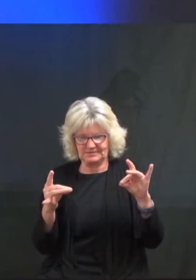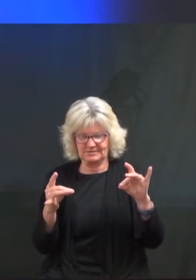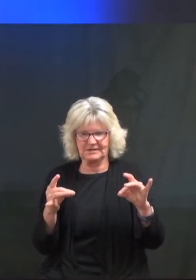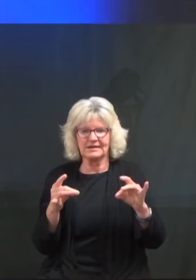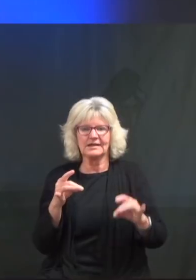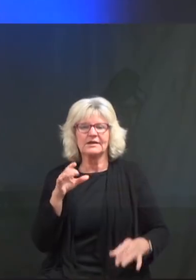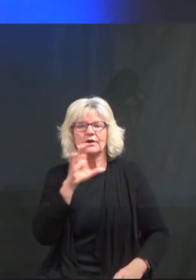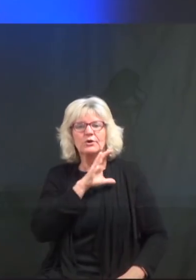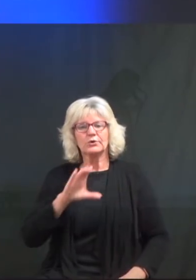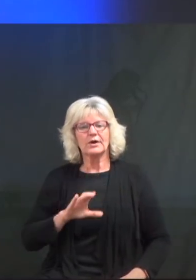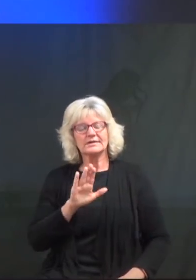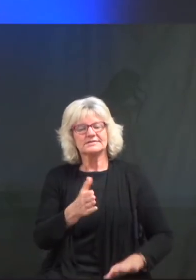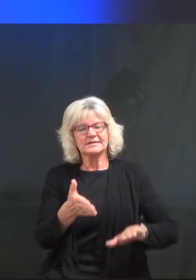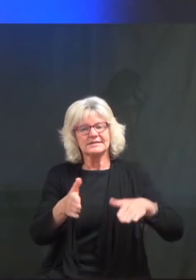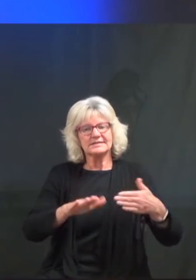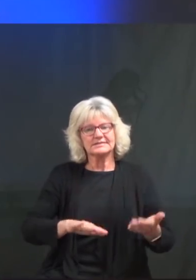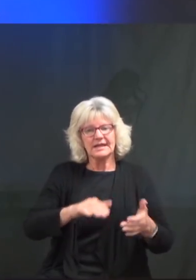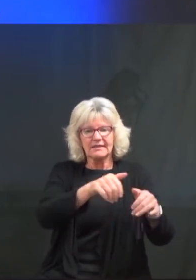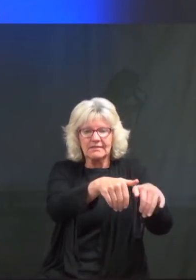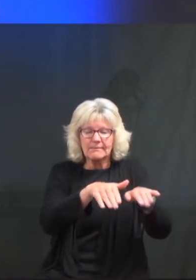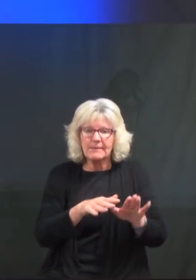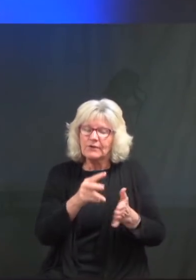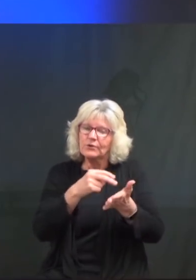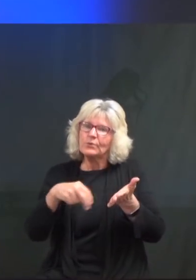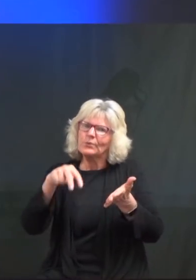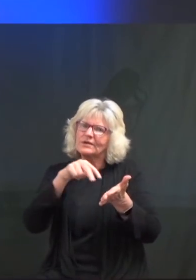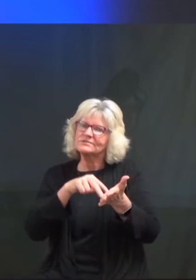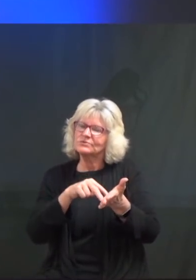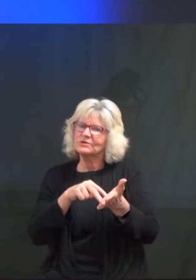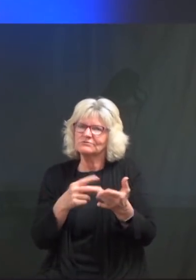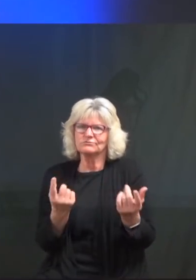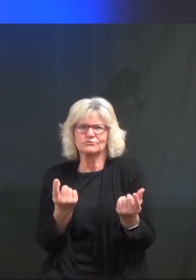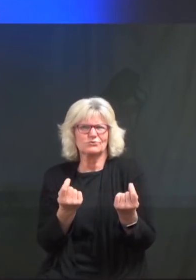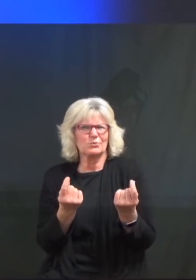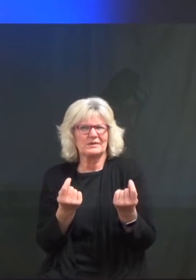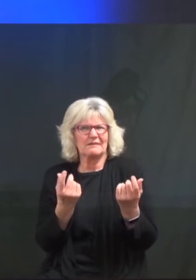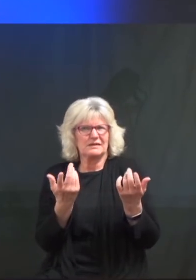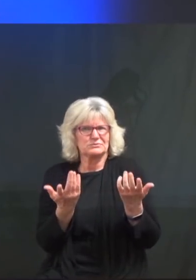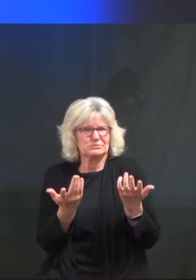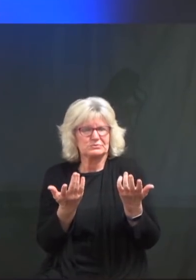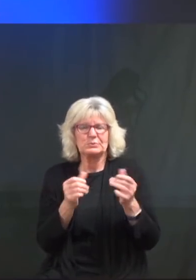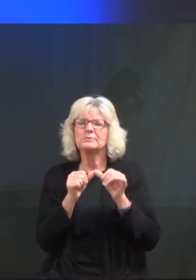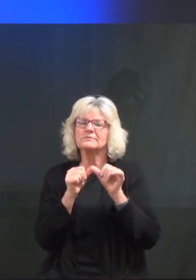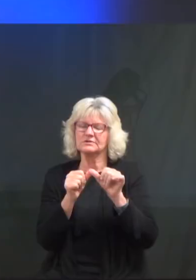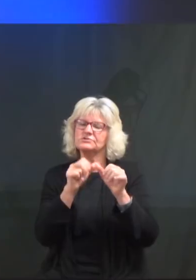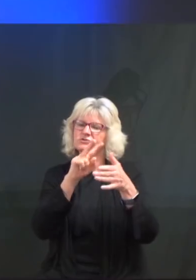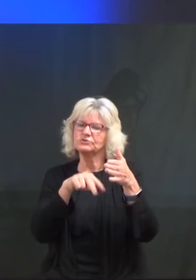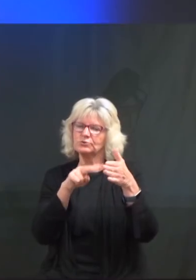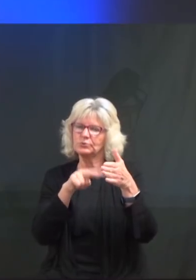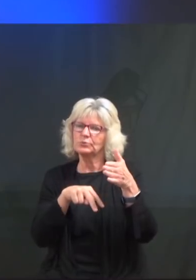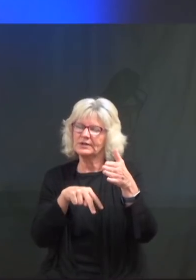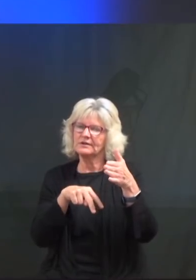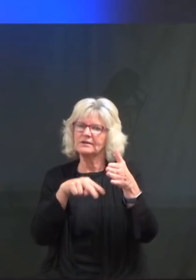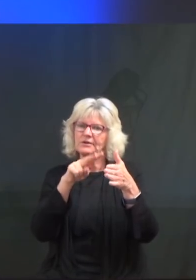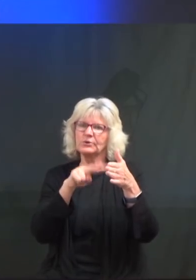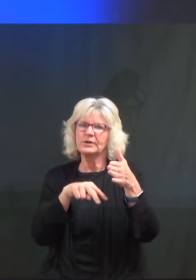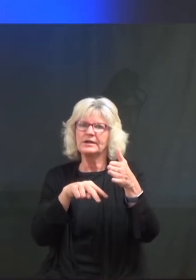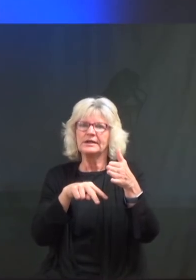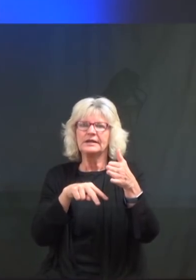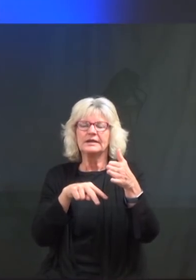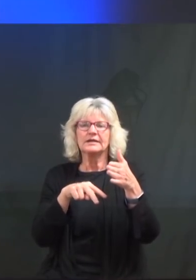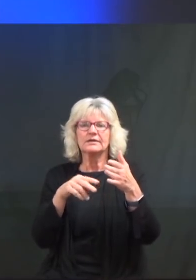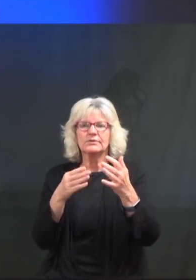death, burial, and resurrection. What did that accomplish? Well, keep reading. If we read all the way up to verse